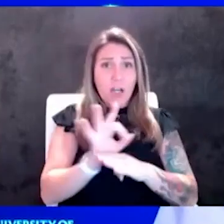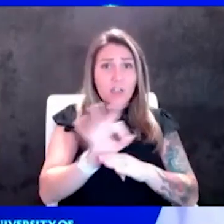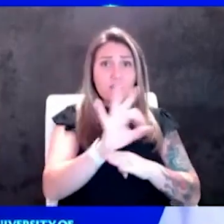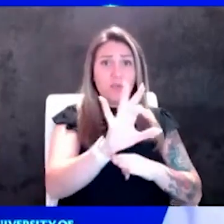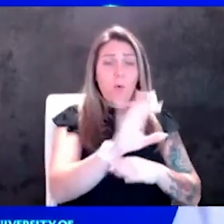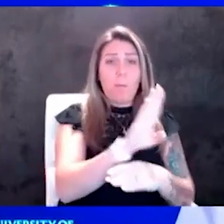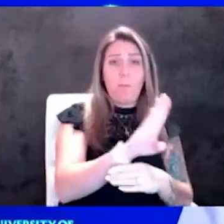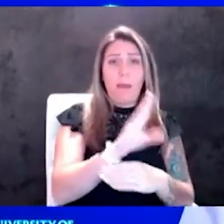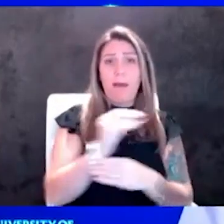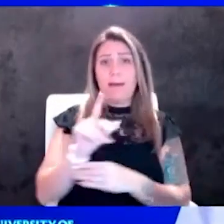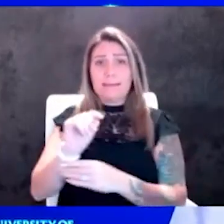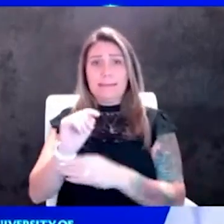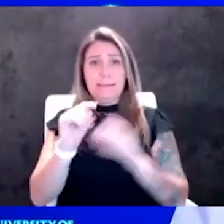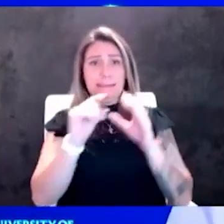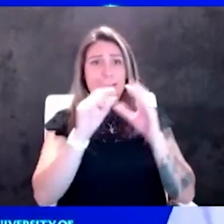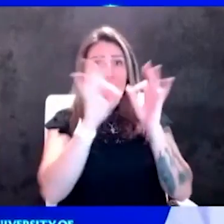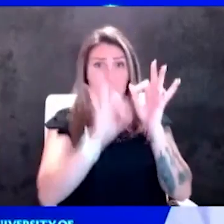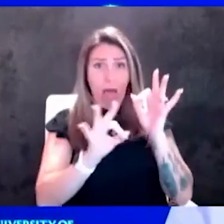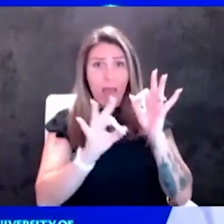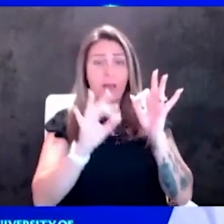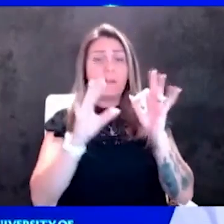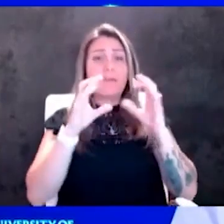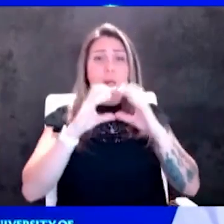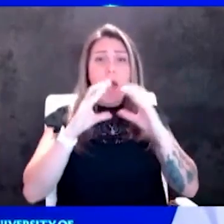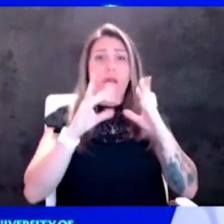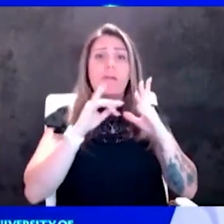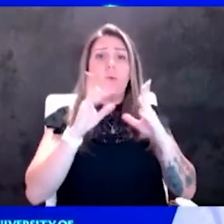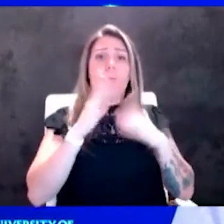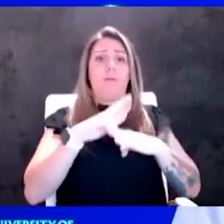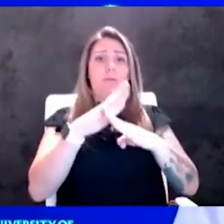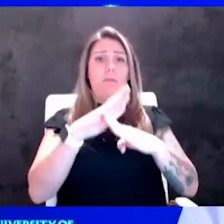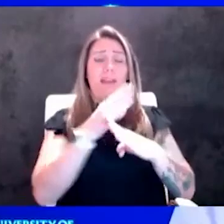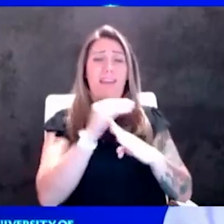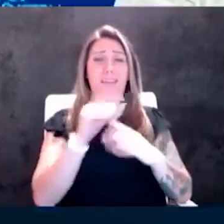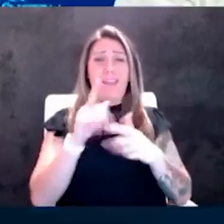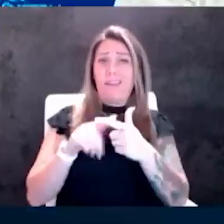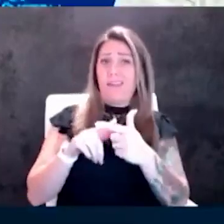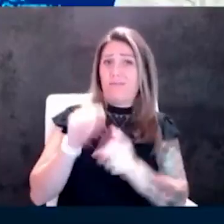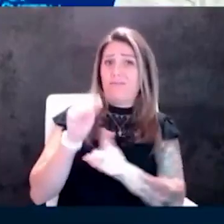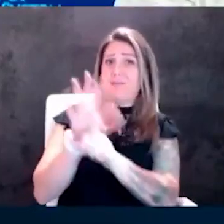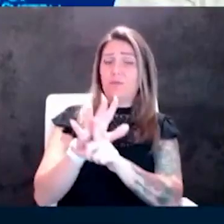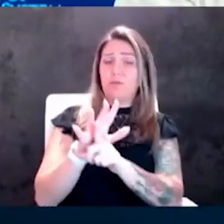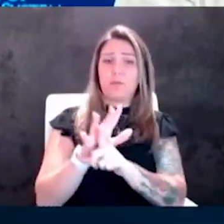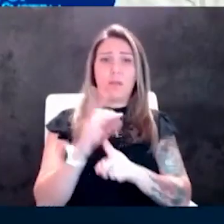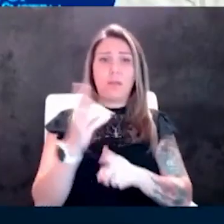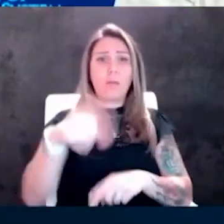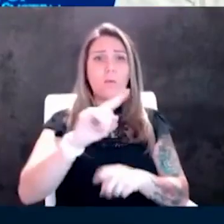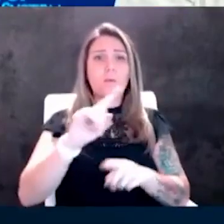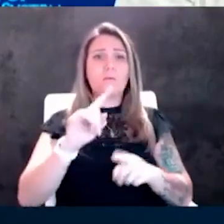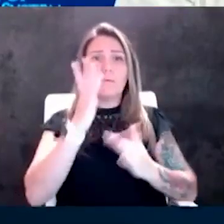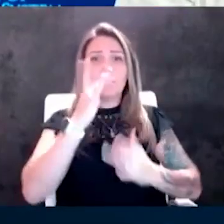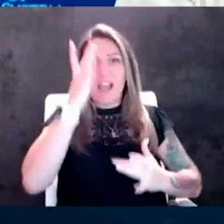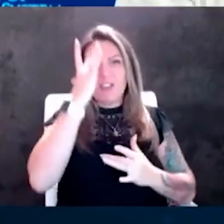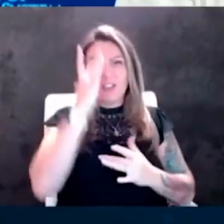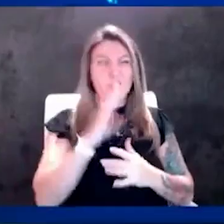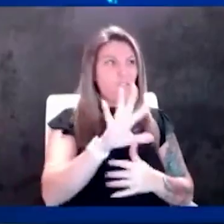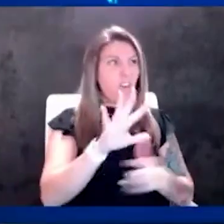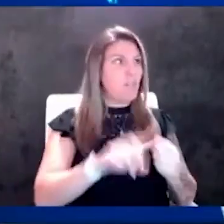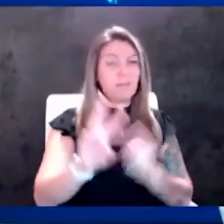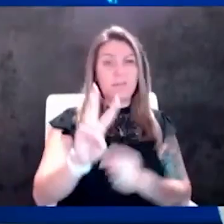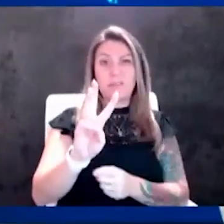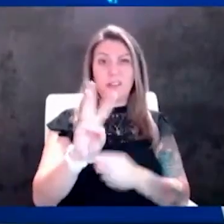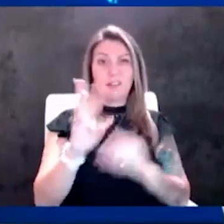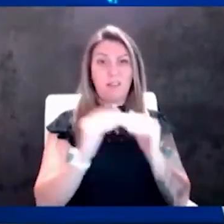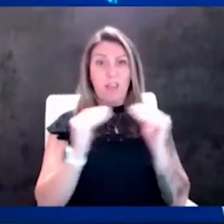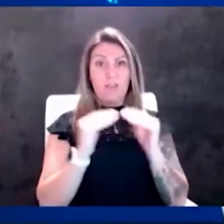look for any other exposure to the virus. Yep, and we know there's 5, 6, 7 more layers of immunity besides an antibody level that are